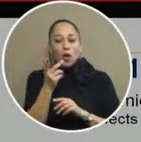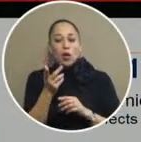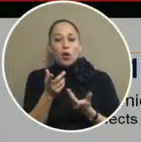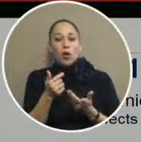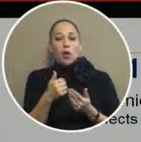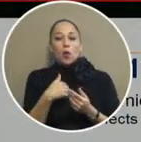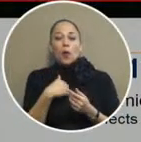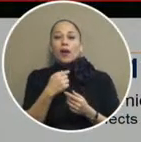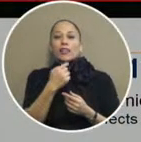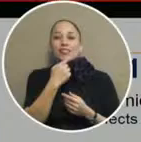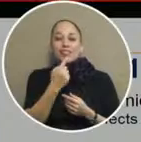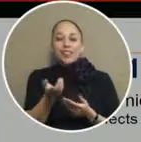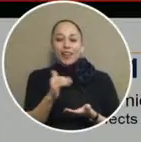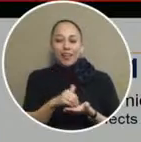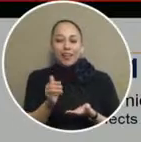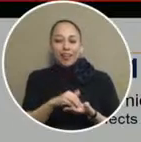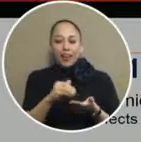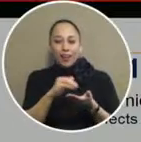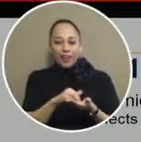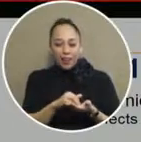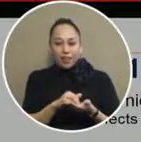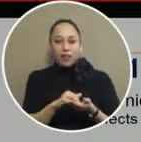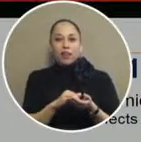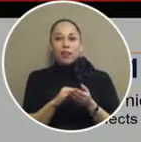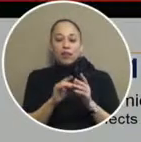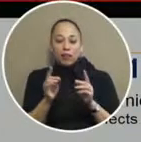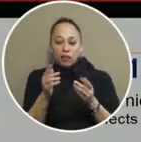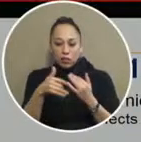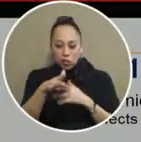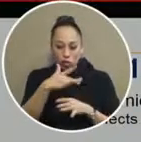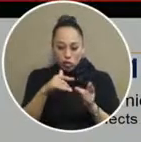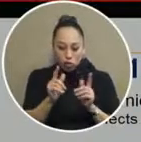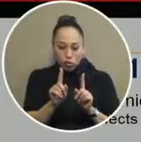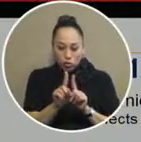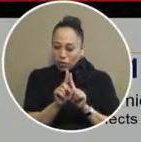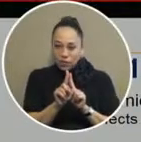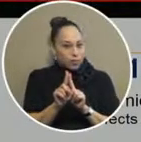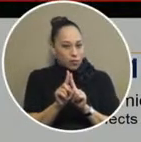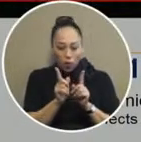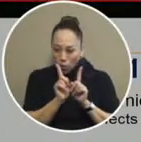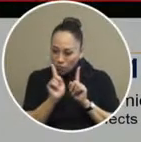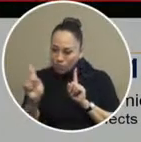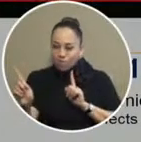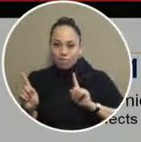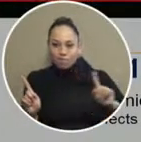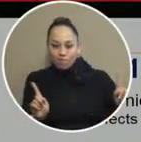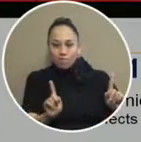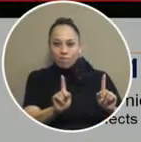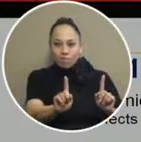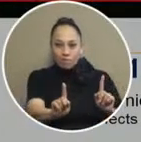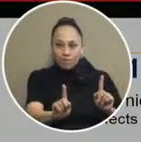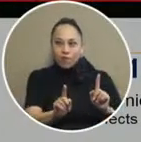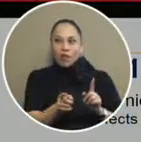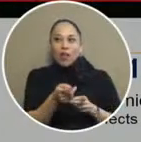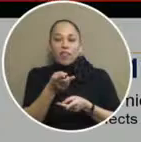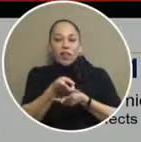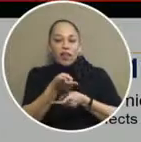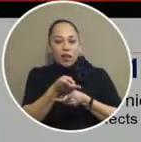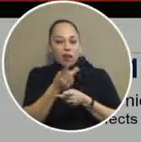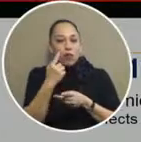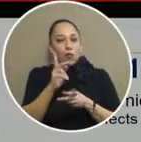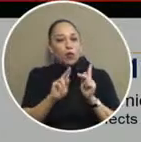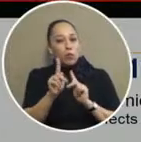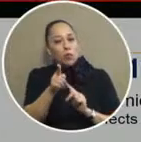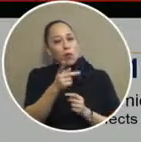many messages as far as the gathering, so many messages of social distancing, messages about caring for our loved